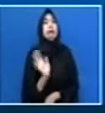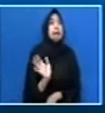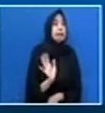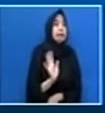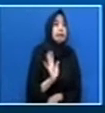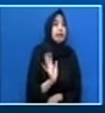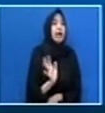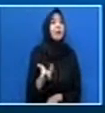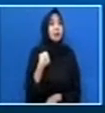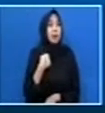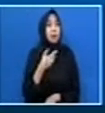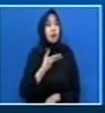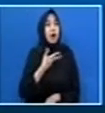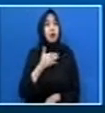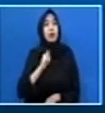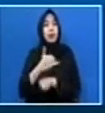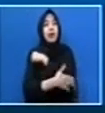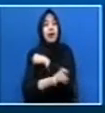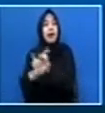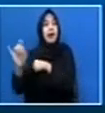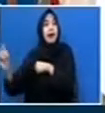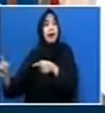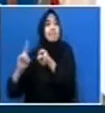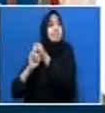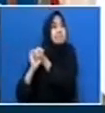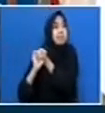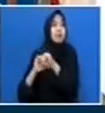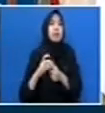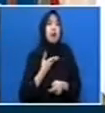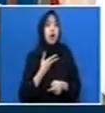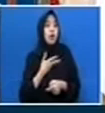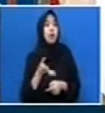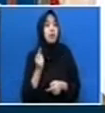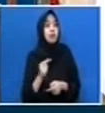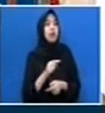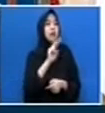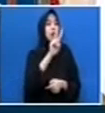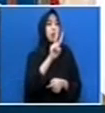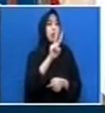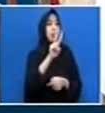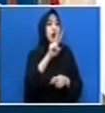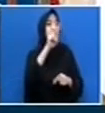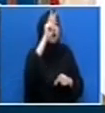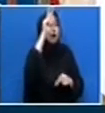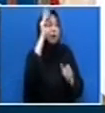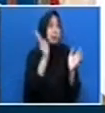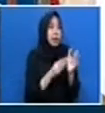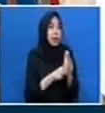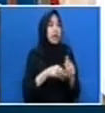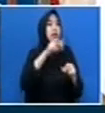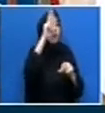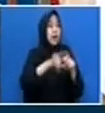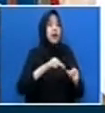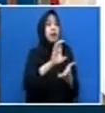our country is strong enough to go out and help the rest of the world. We gave a $2 billion to COVAX with a pledge of another